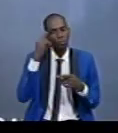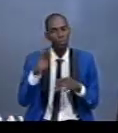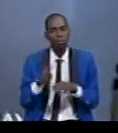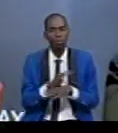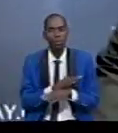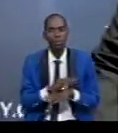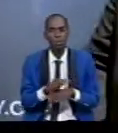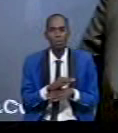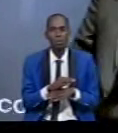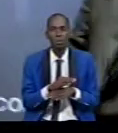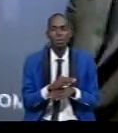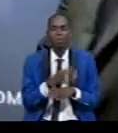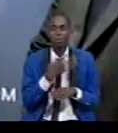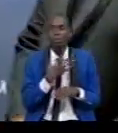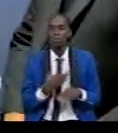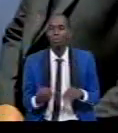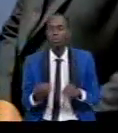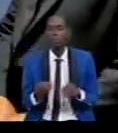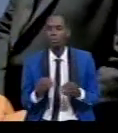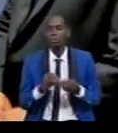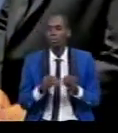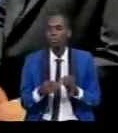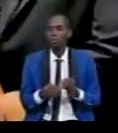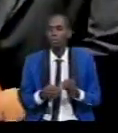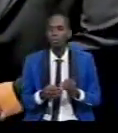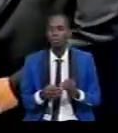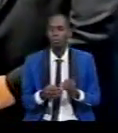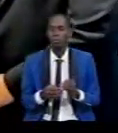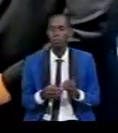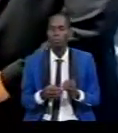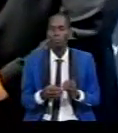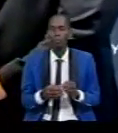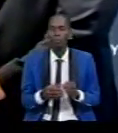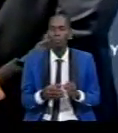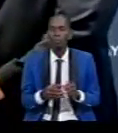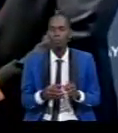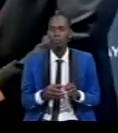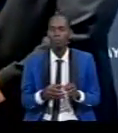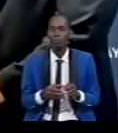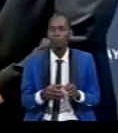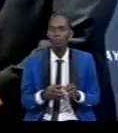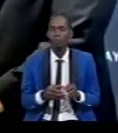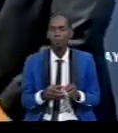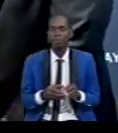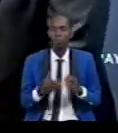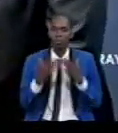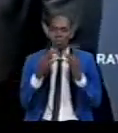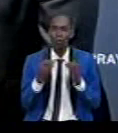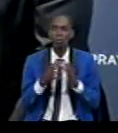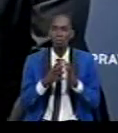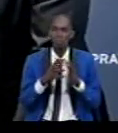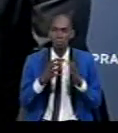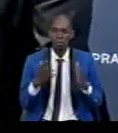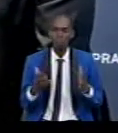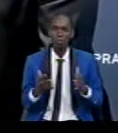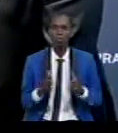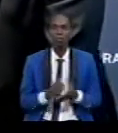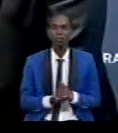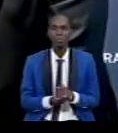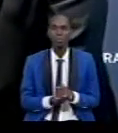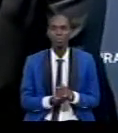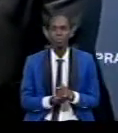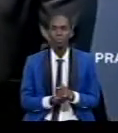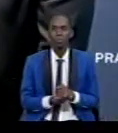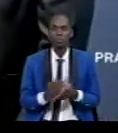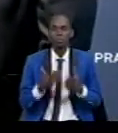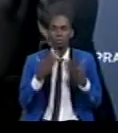know, the population that we're reaching out to is ginormous, and we have a great opportunity. So thank you so much for this partnership. No problem. You know, thank you for